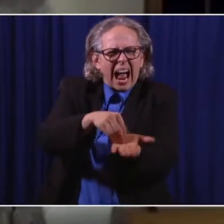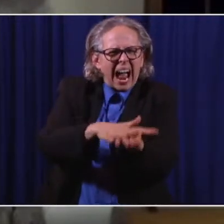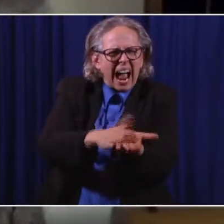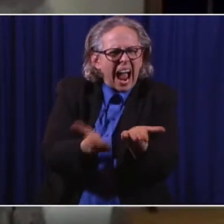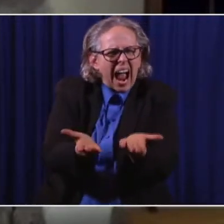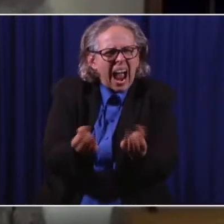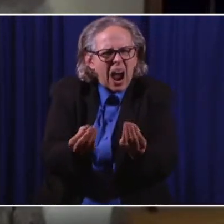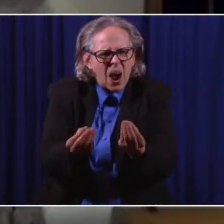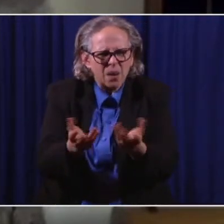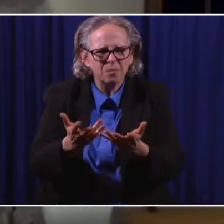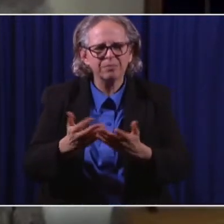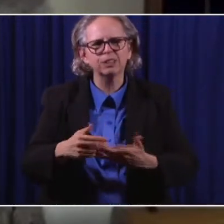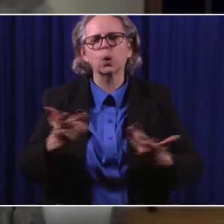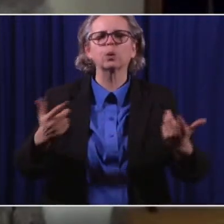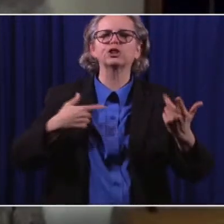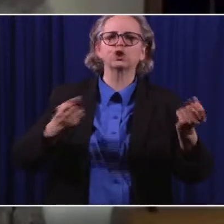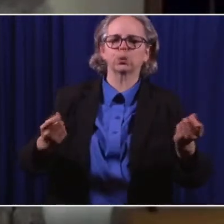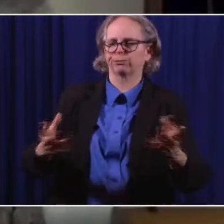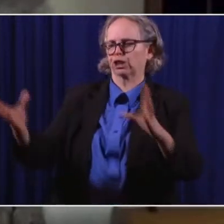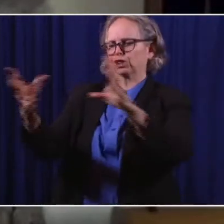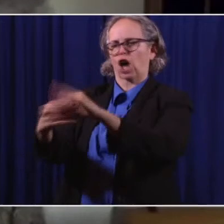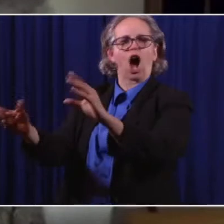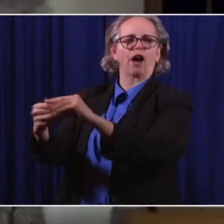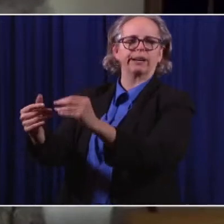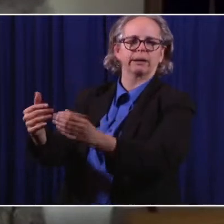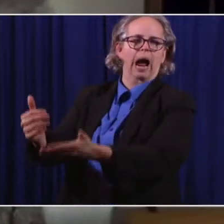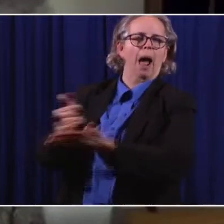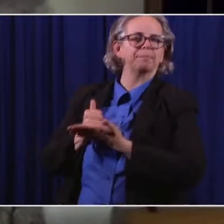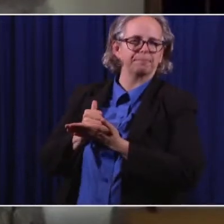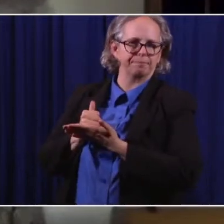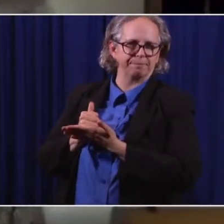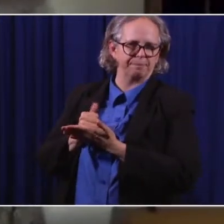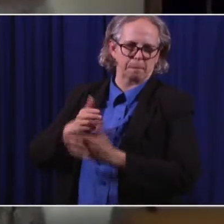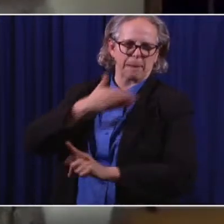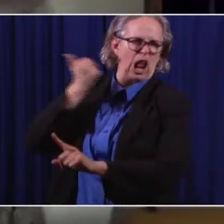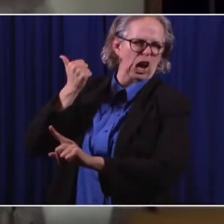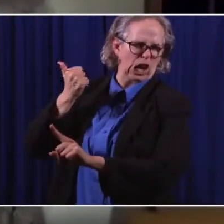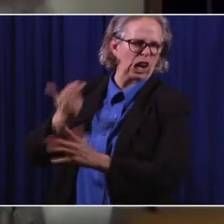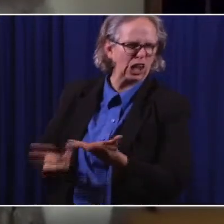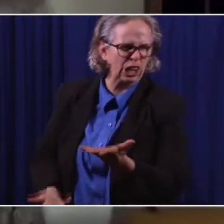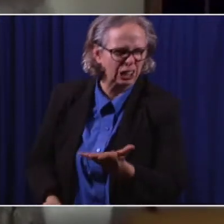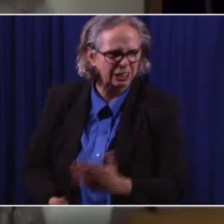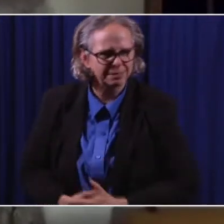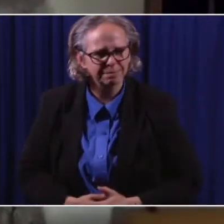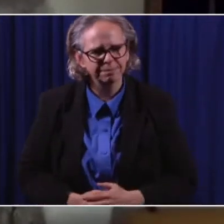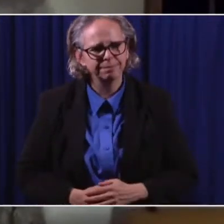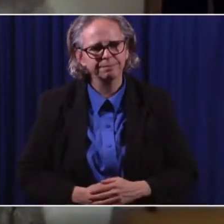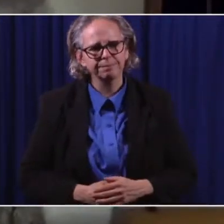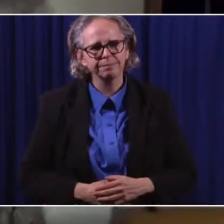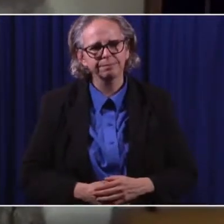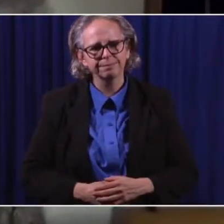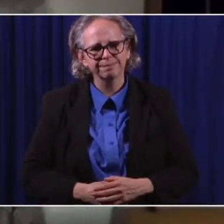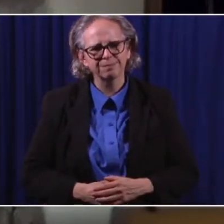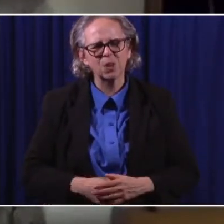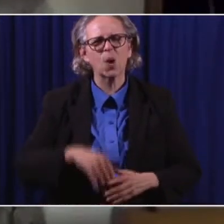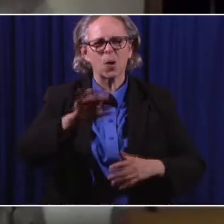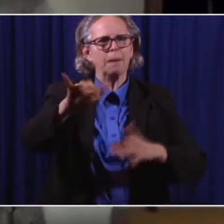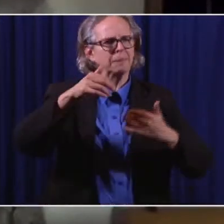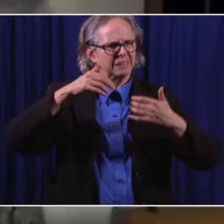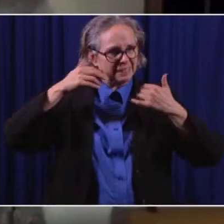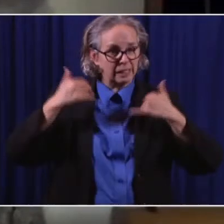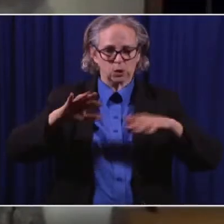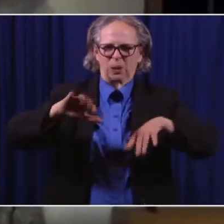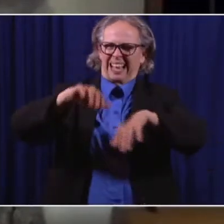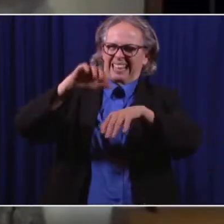you could conceivably, even under our new system, you could conceivably have 5 checks, 7 checks,